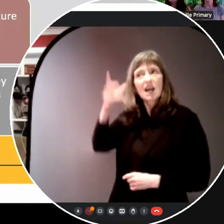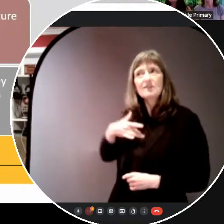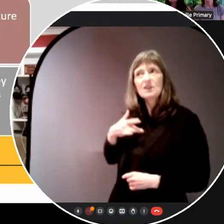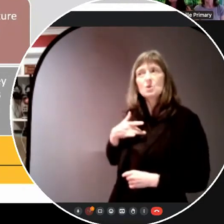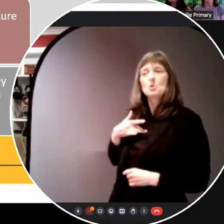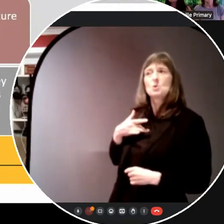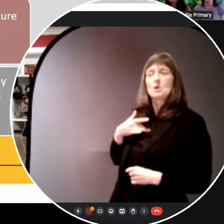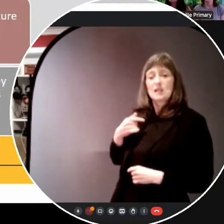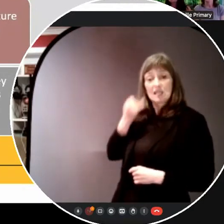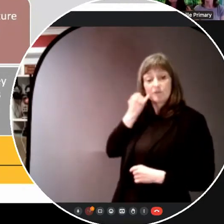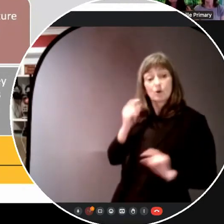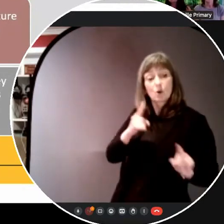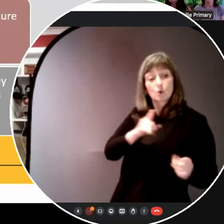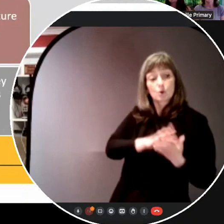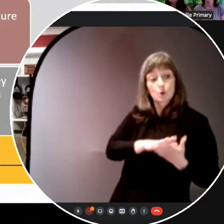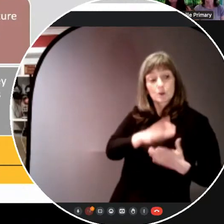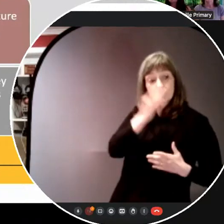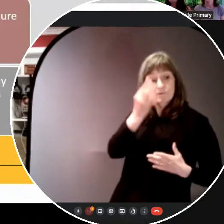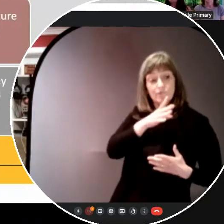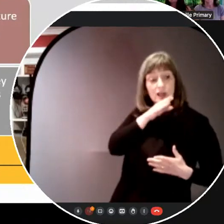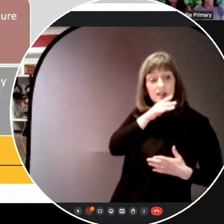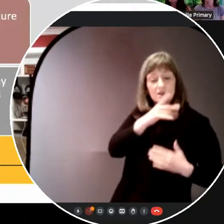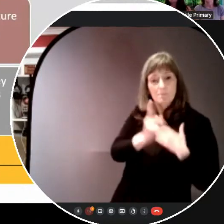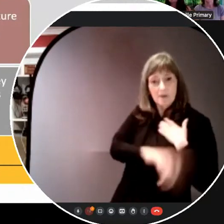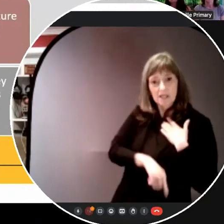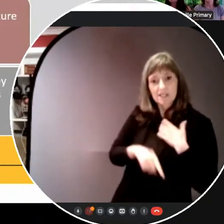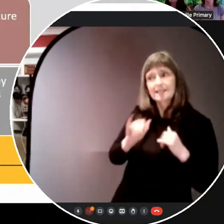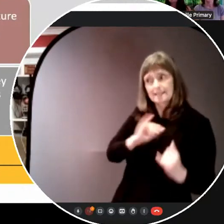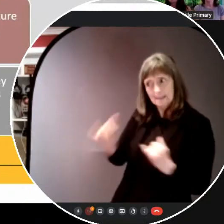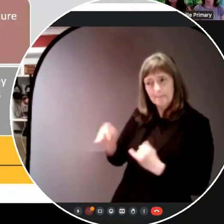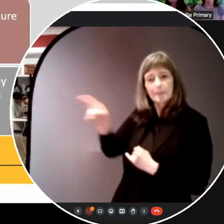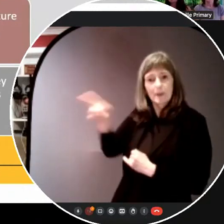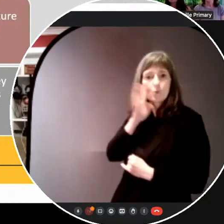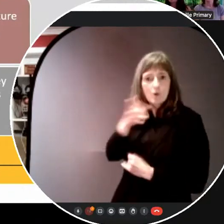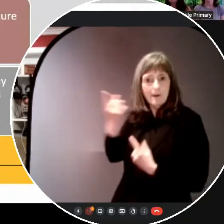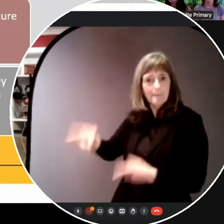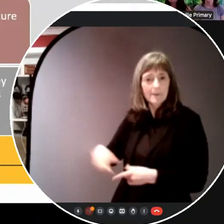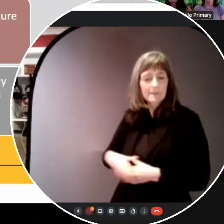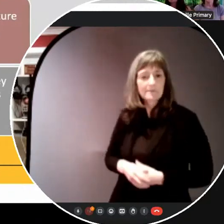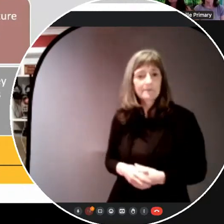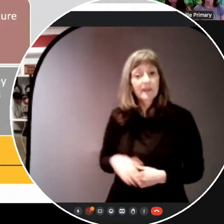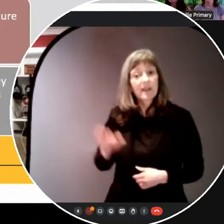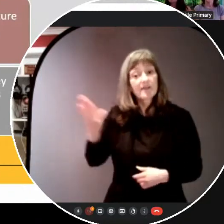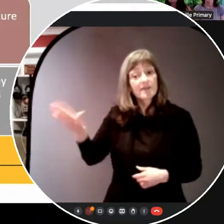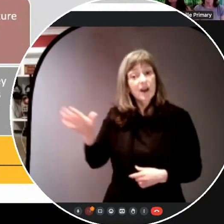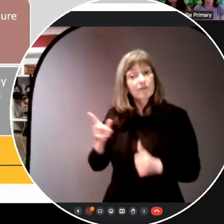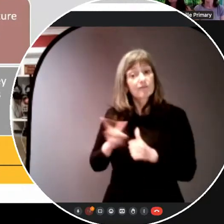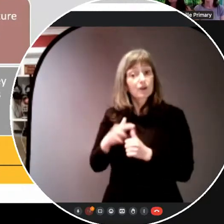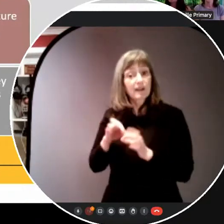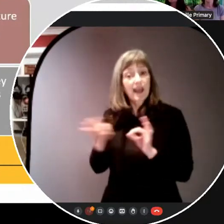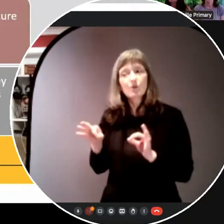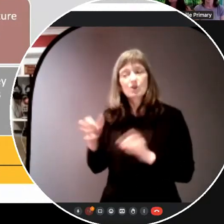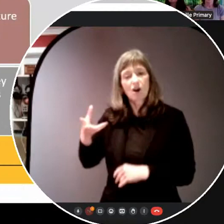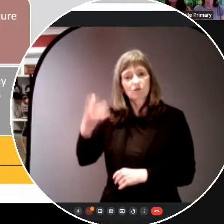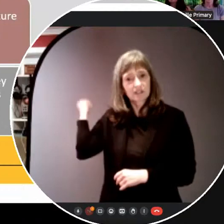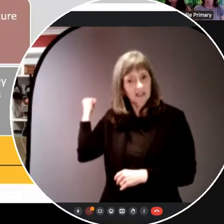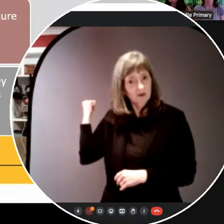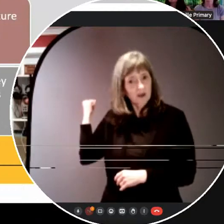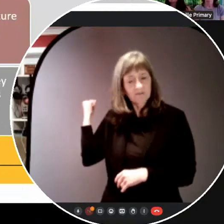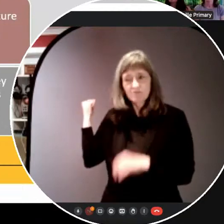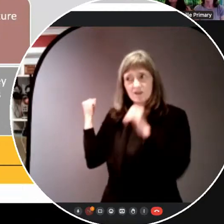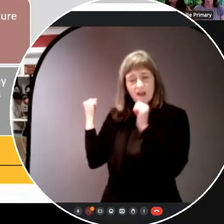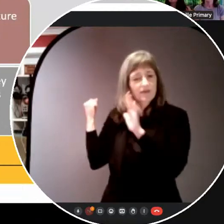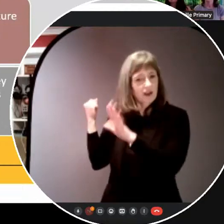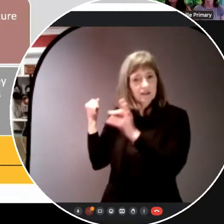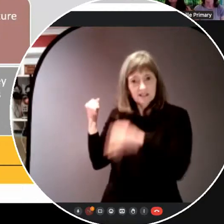at school for speaking it, just as they had been when they were children. Their mother tongue was taken away by outside force, not their own accord.